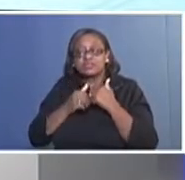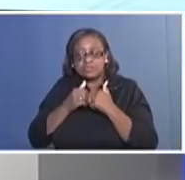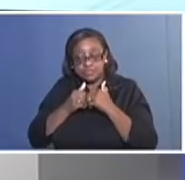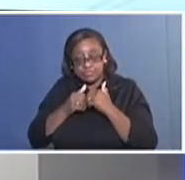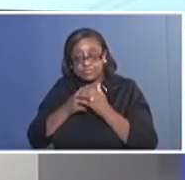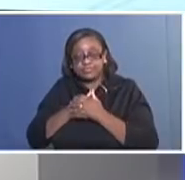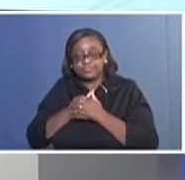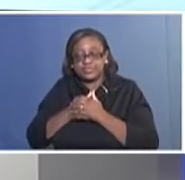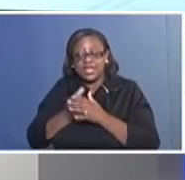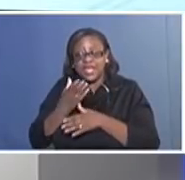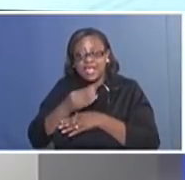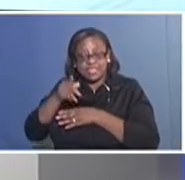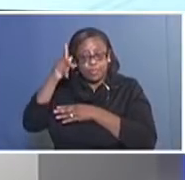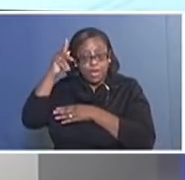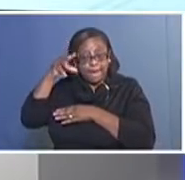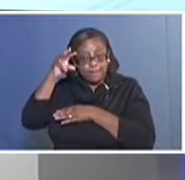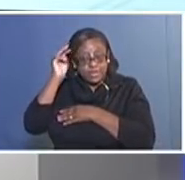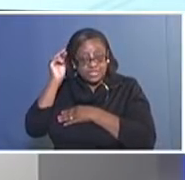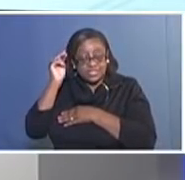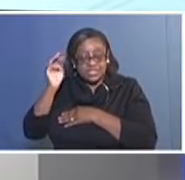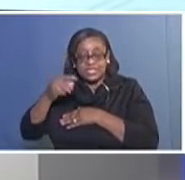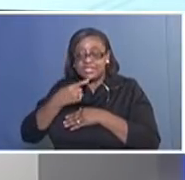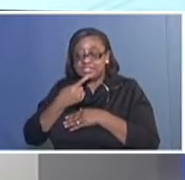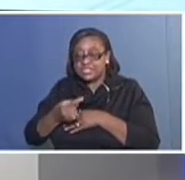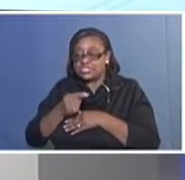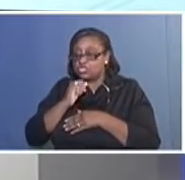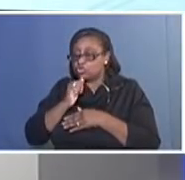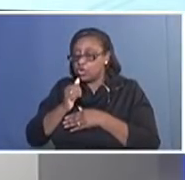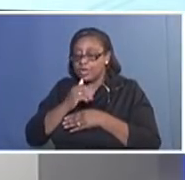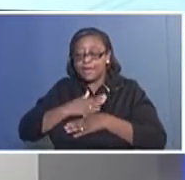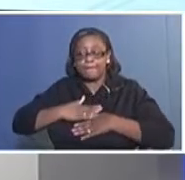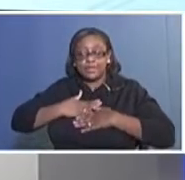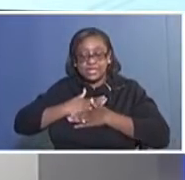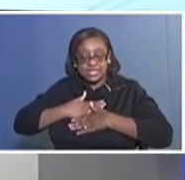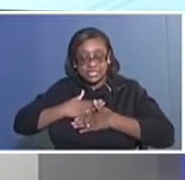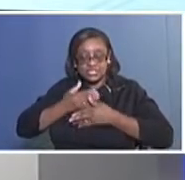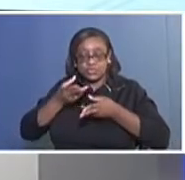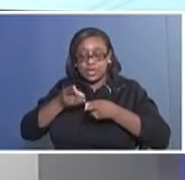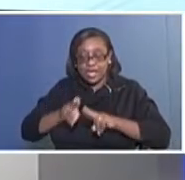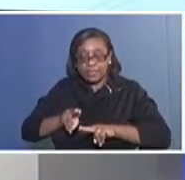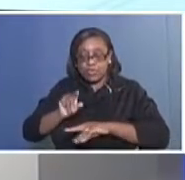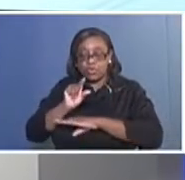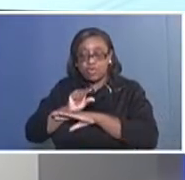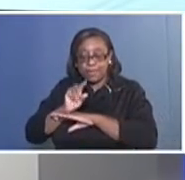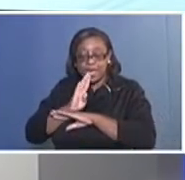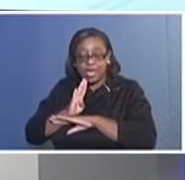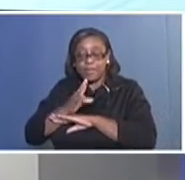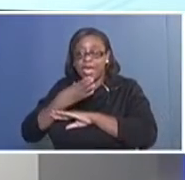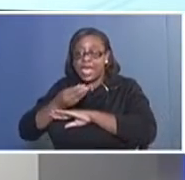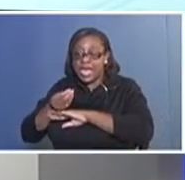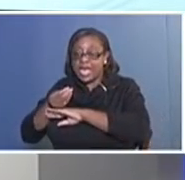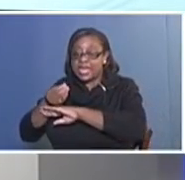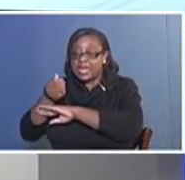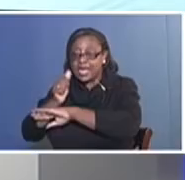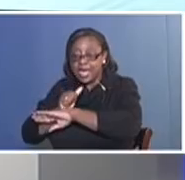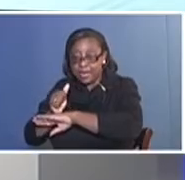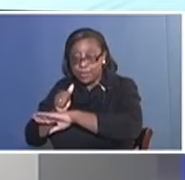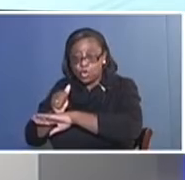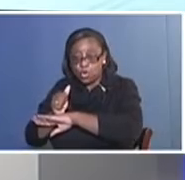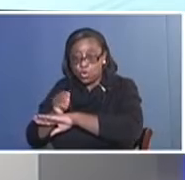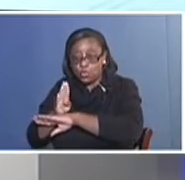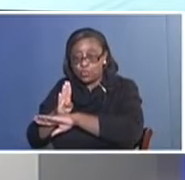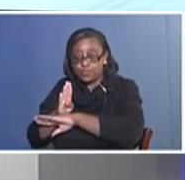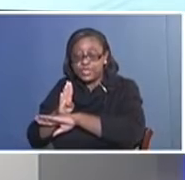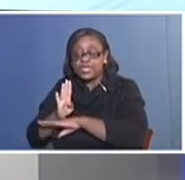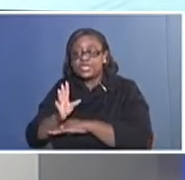Minister, in a press conference, said that he was not pleased with the pace of recovery in Grand Bahama or Abaco. The chairman says plans